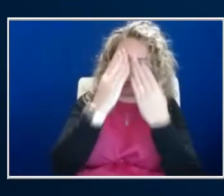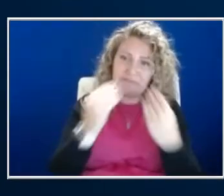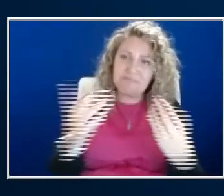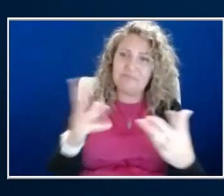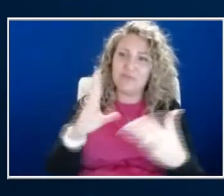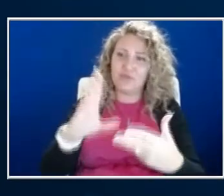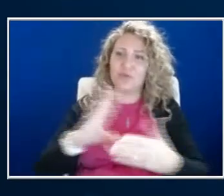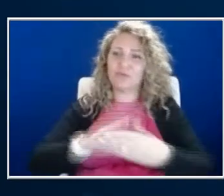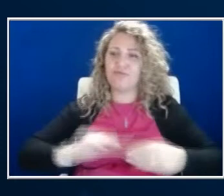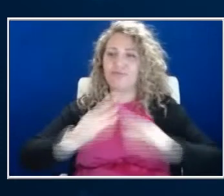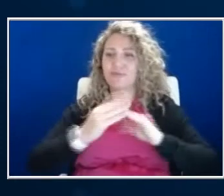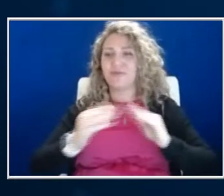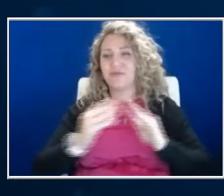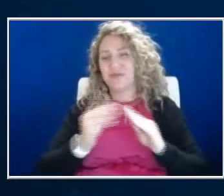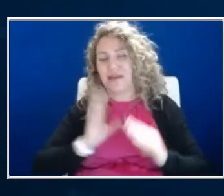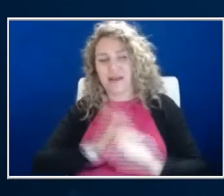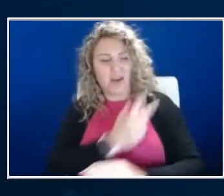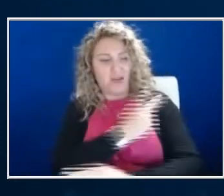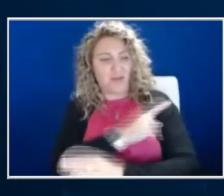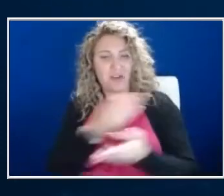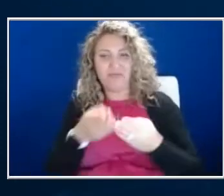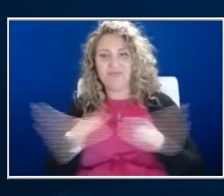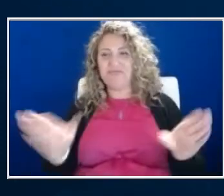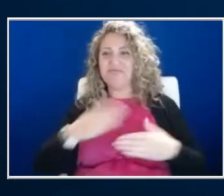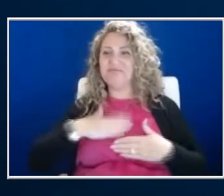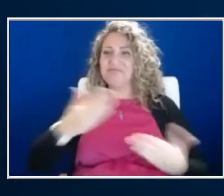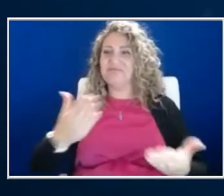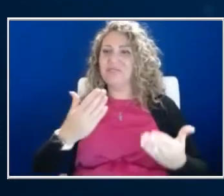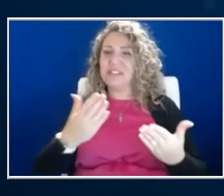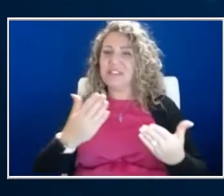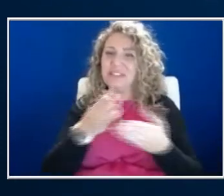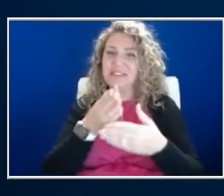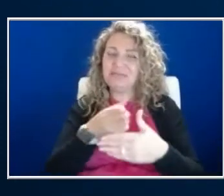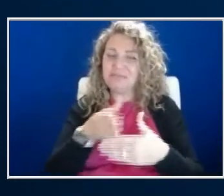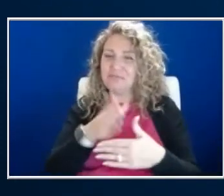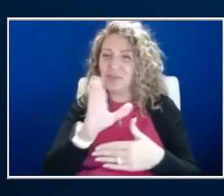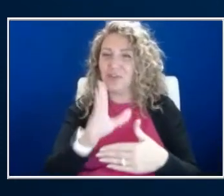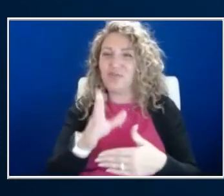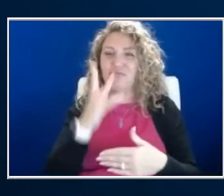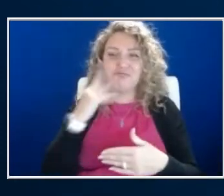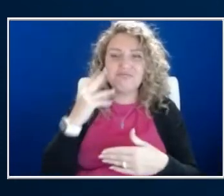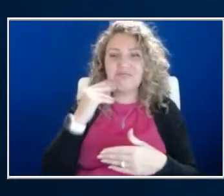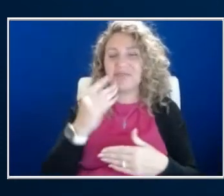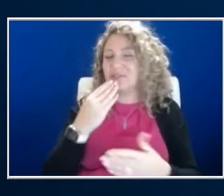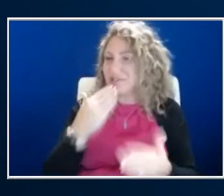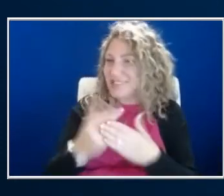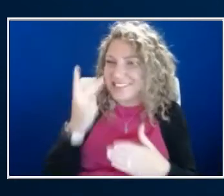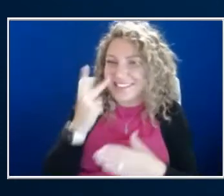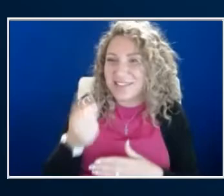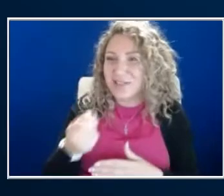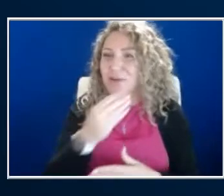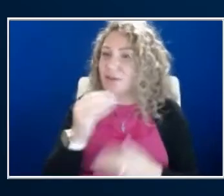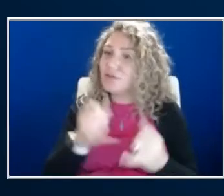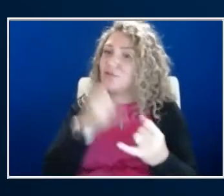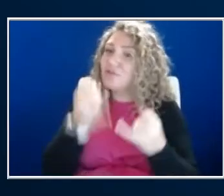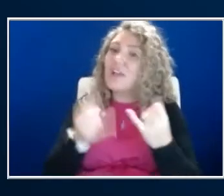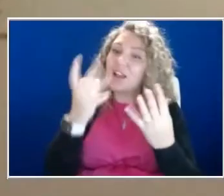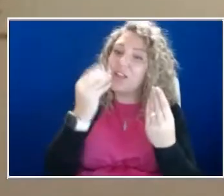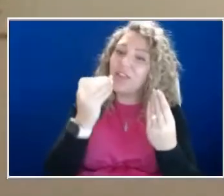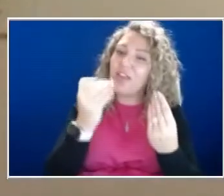open and willing to share their journey with their health. So thank you for that. Always good to see you. And just your final thoughts as we head into the weekend.